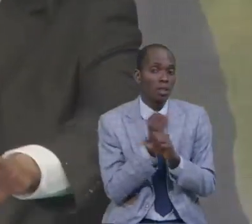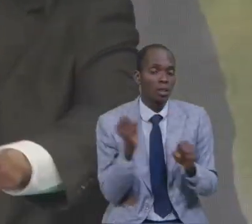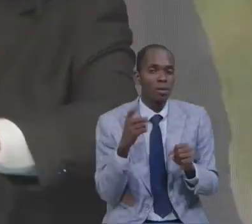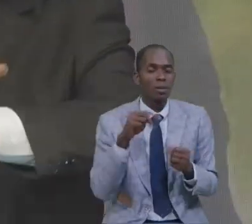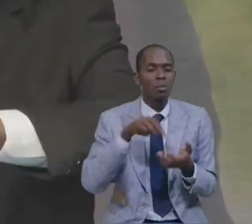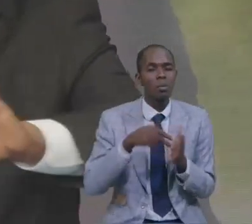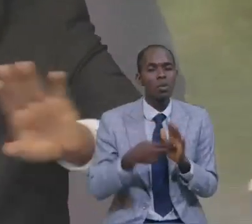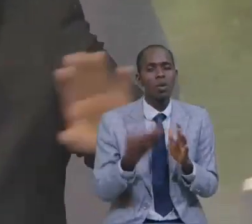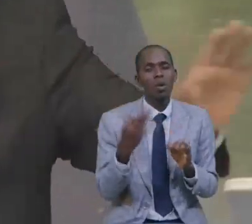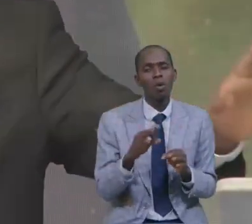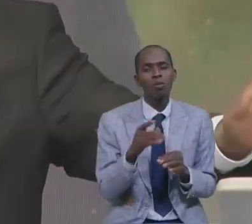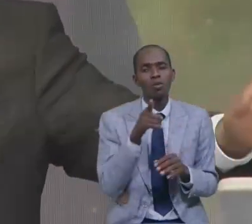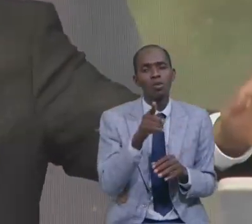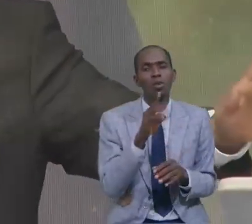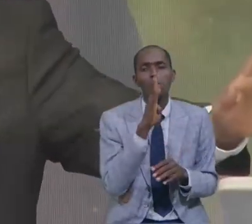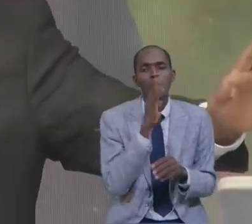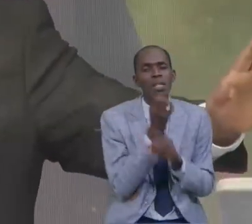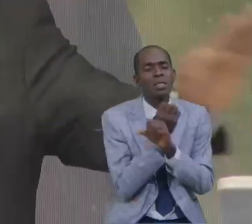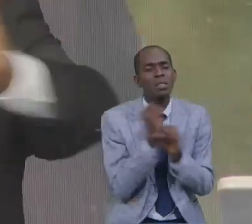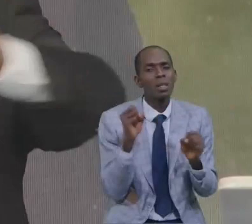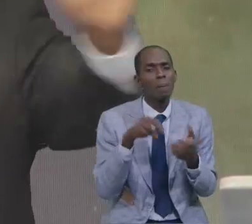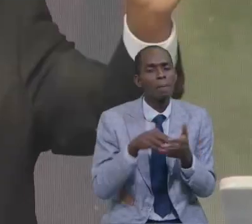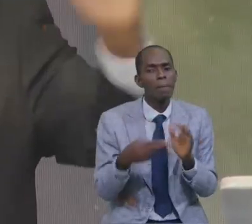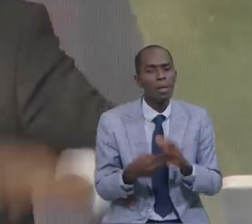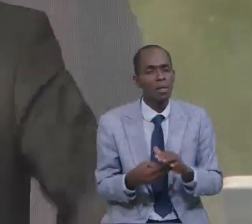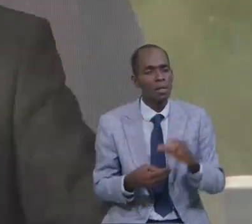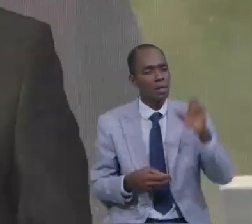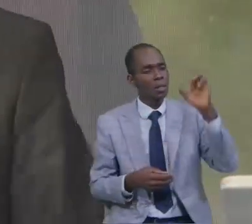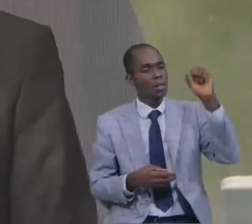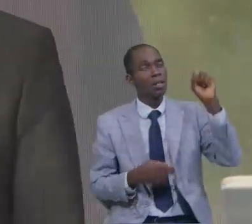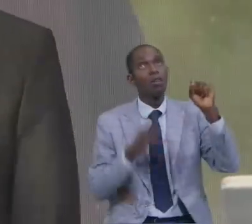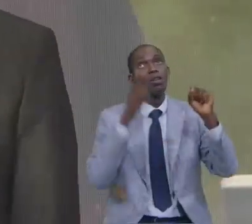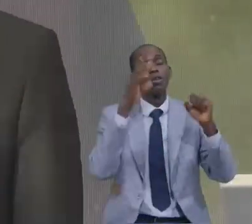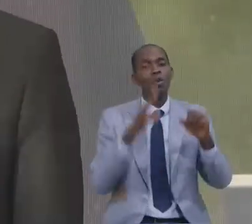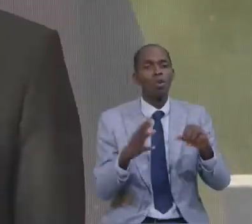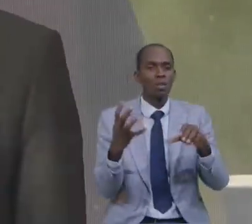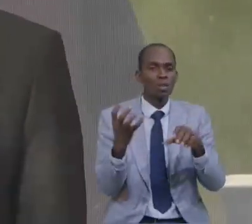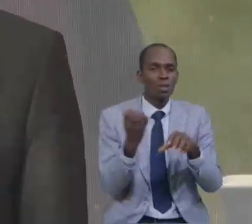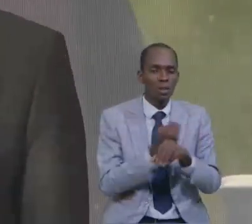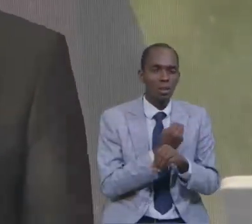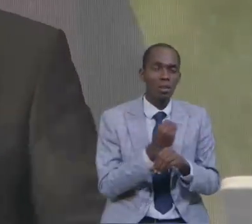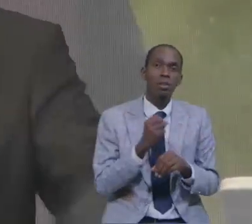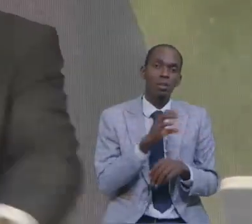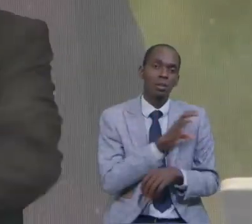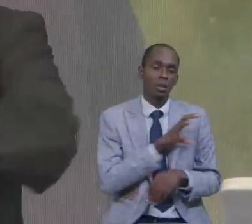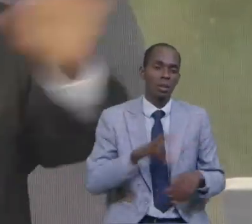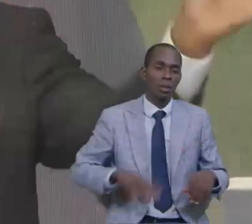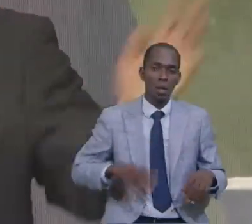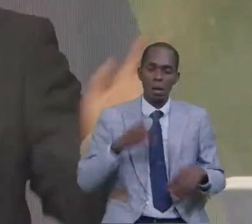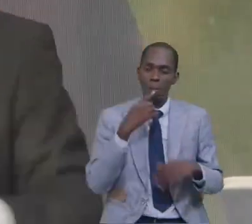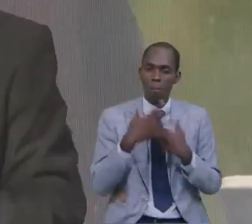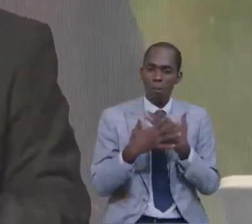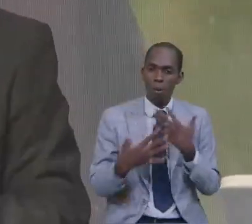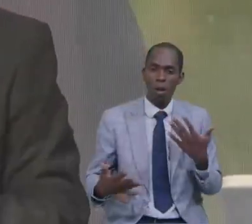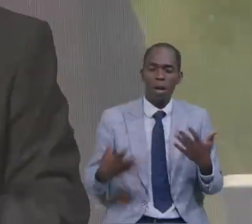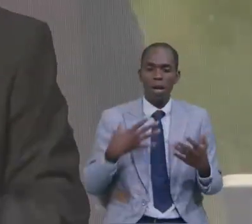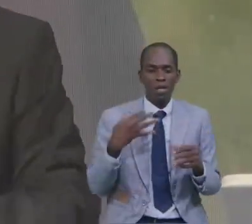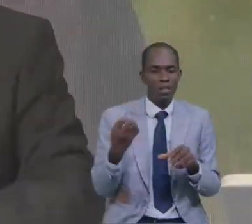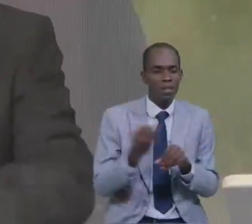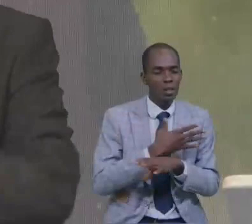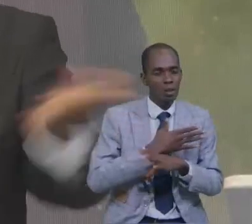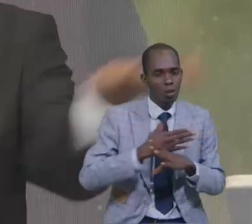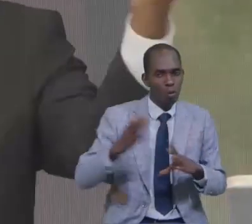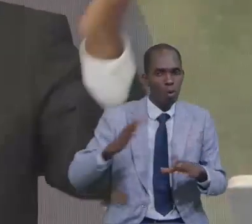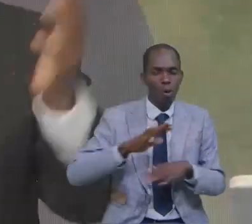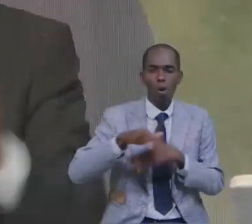Christ and wipes away all the sins you ever committed, blots everything